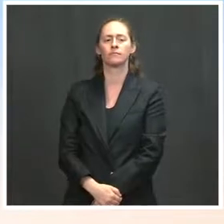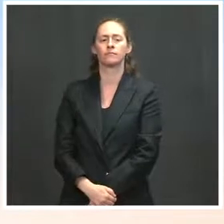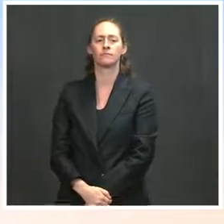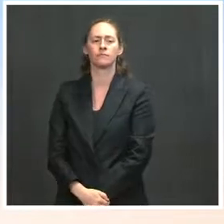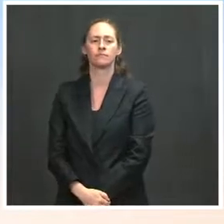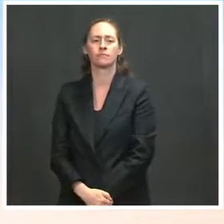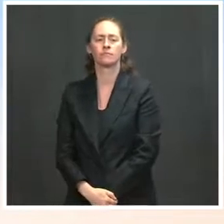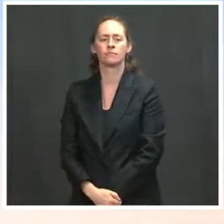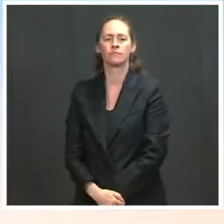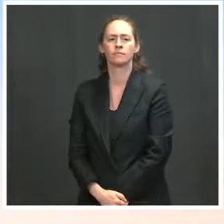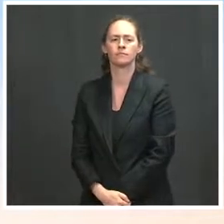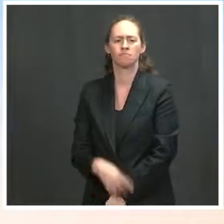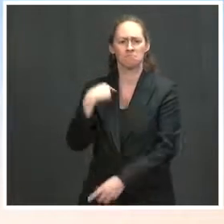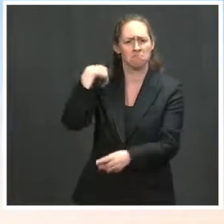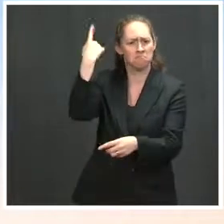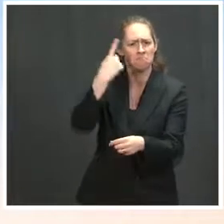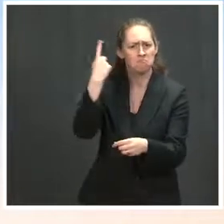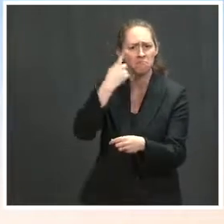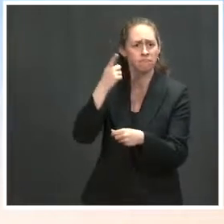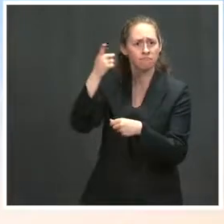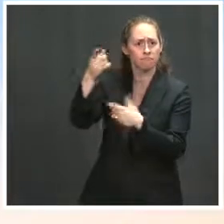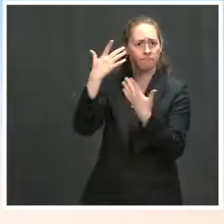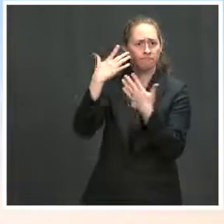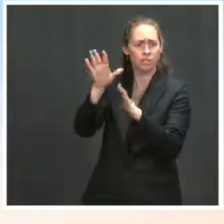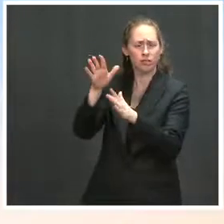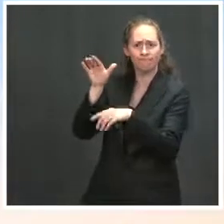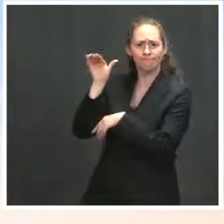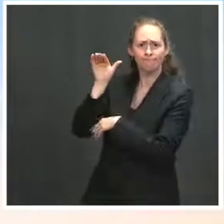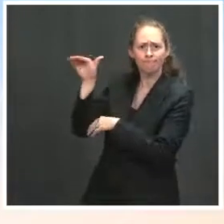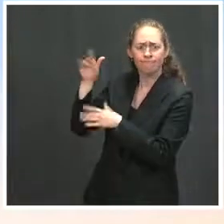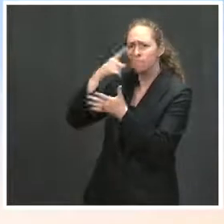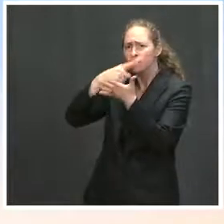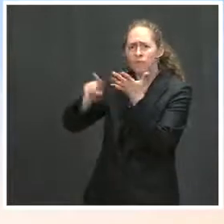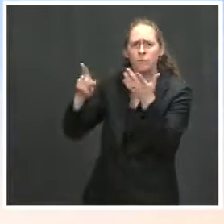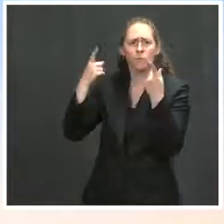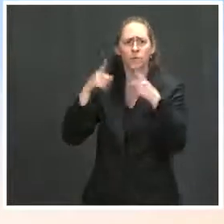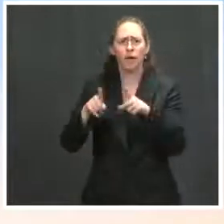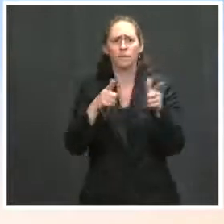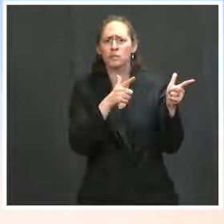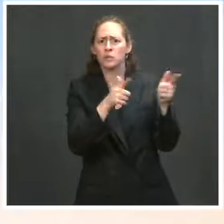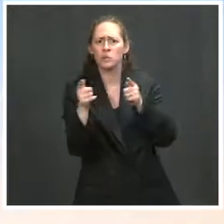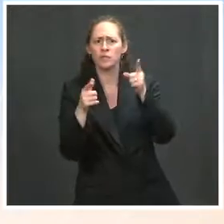and any other details you can share with us? Who may have briefed him?